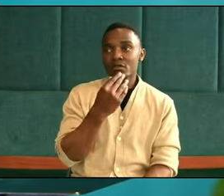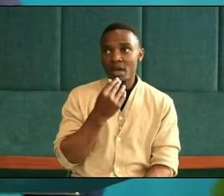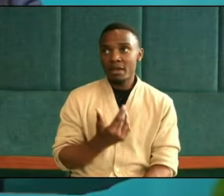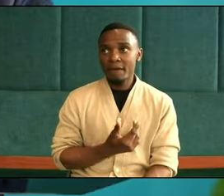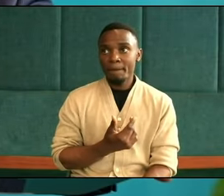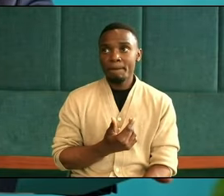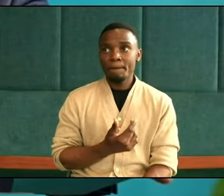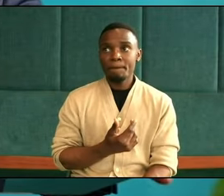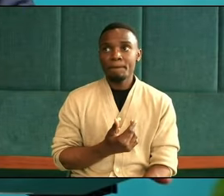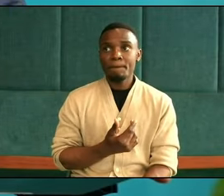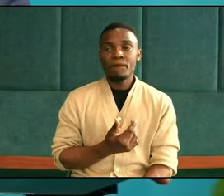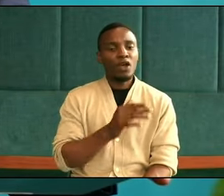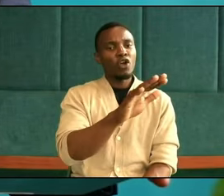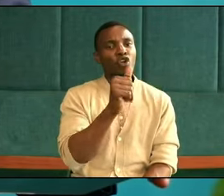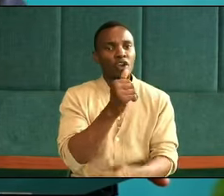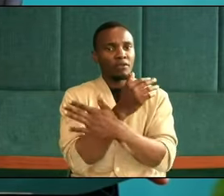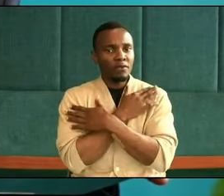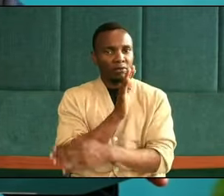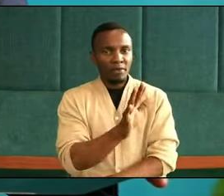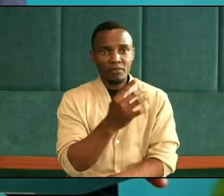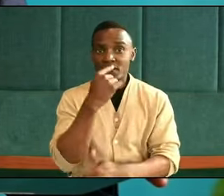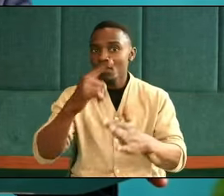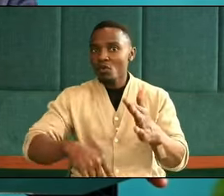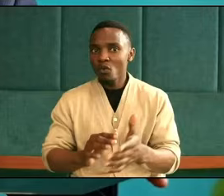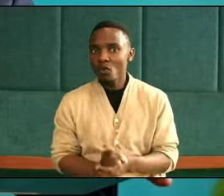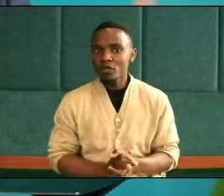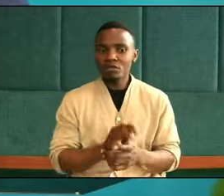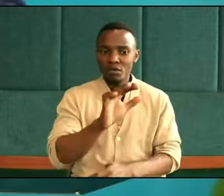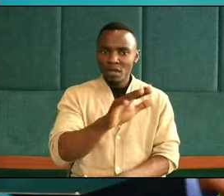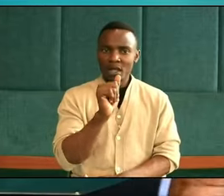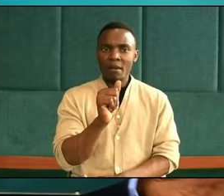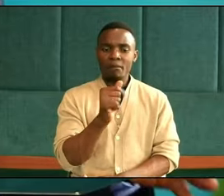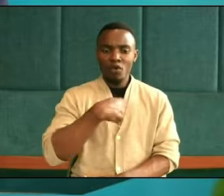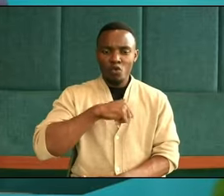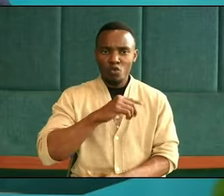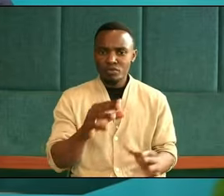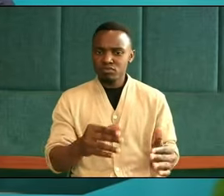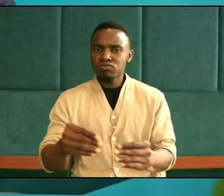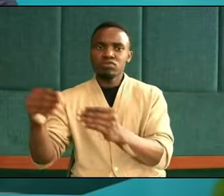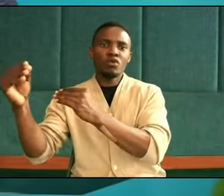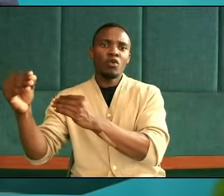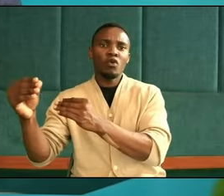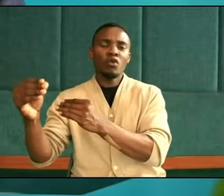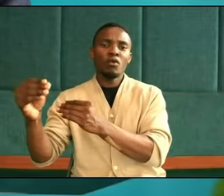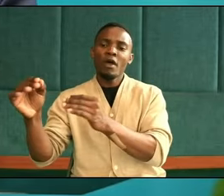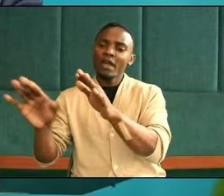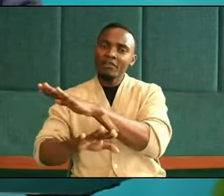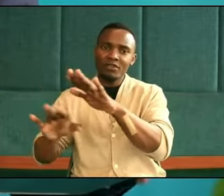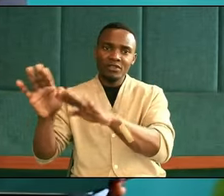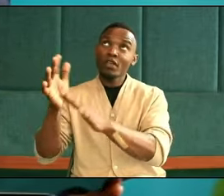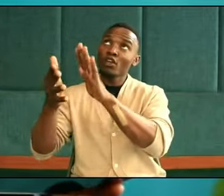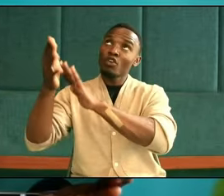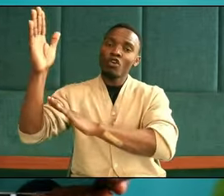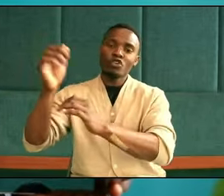calling on his armor bearer. He says, come, come, let's go over. Who knows? The Lord will fight this